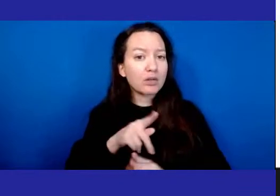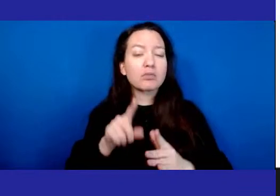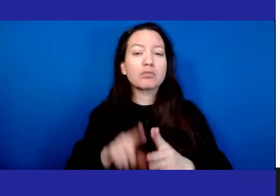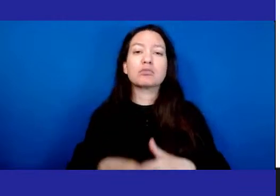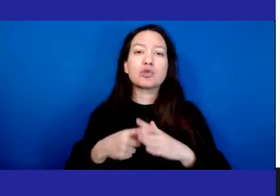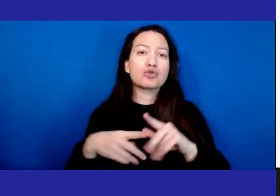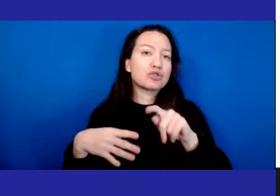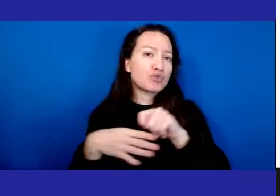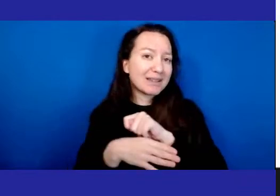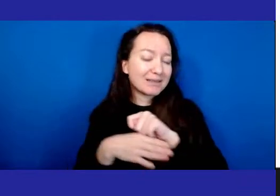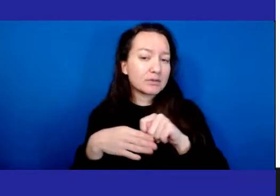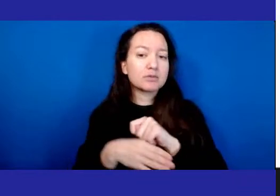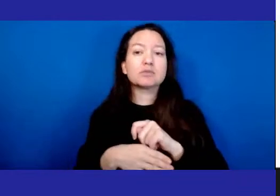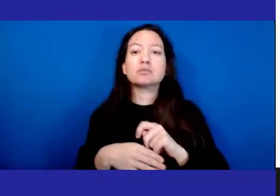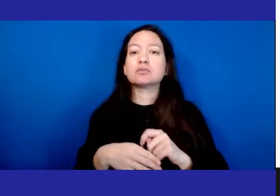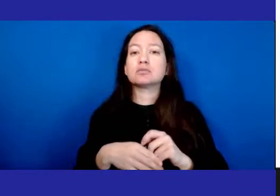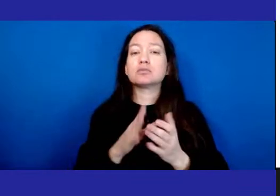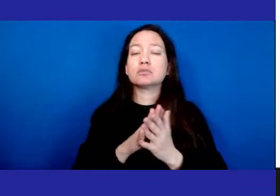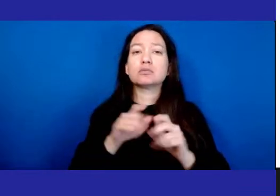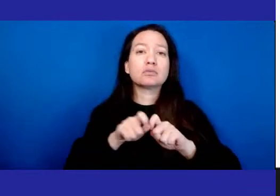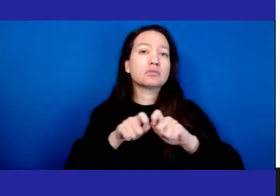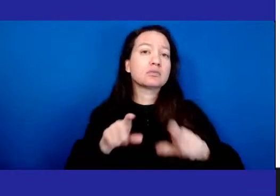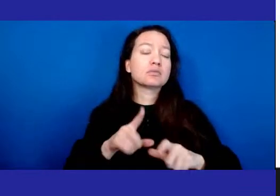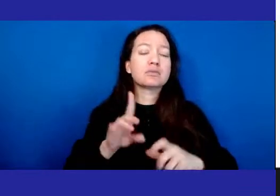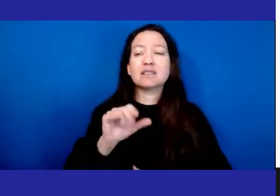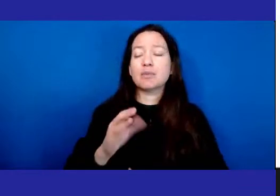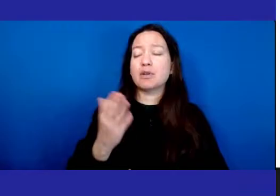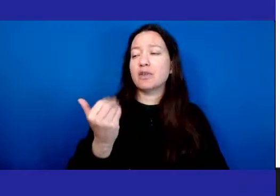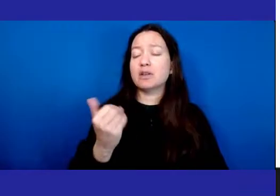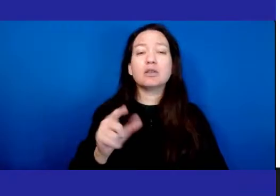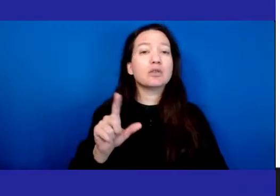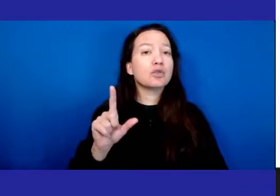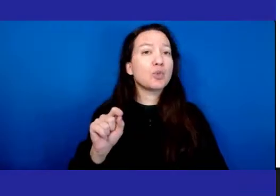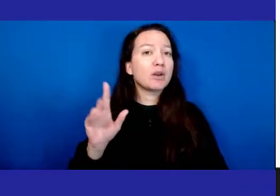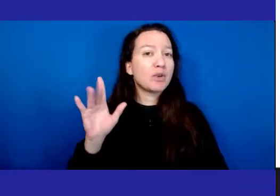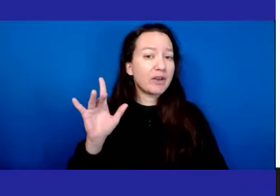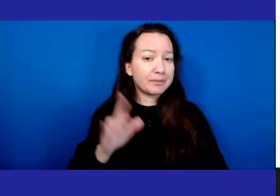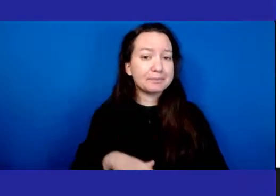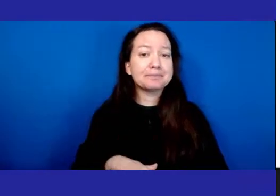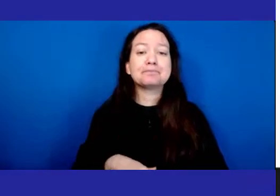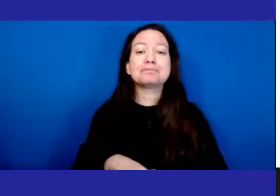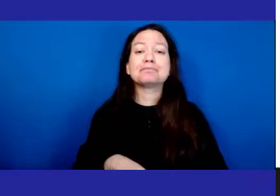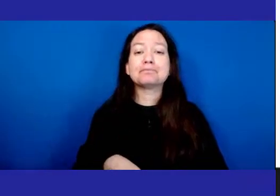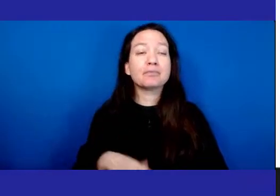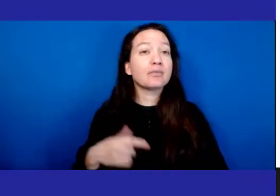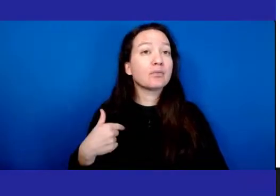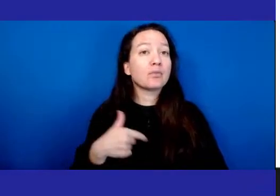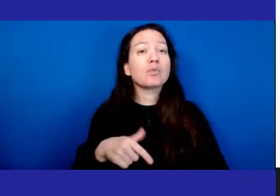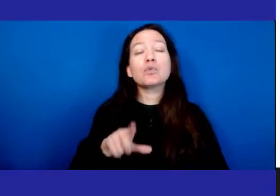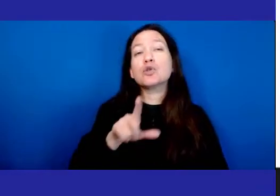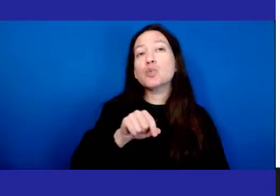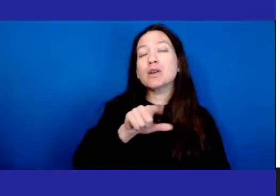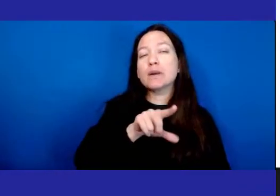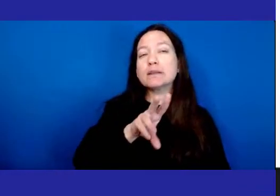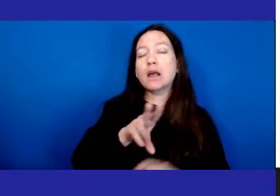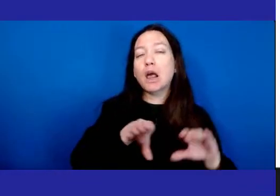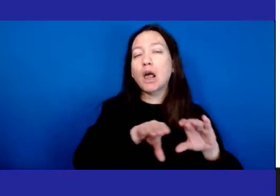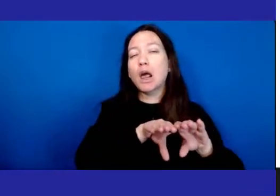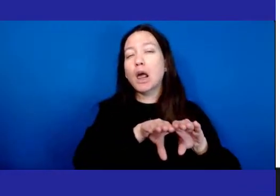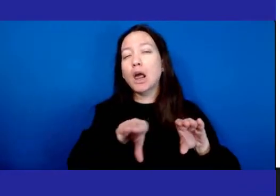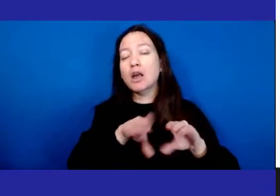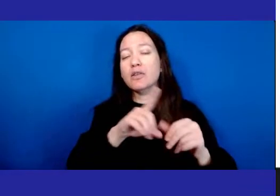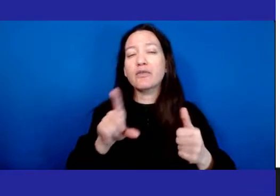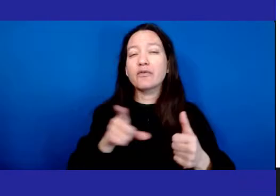training, and we went live December 15th of 2025. We're spending 2026 stabilizing the Wave 1